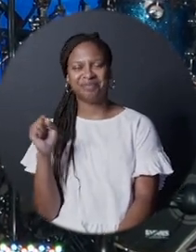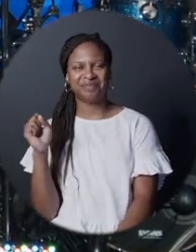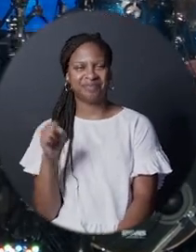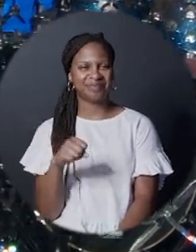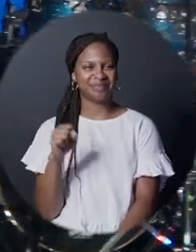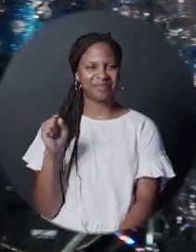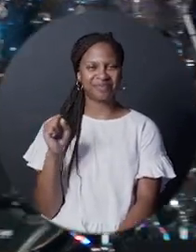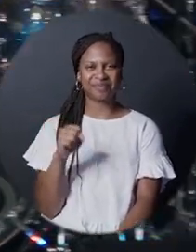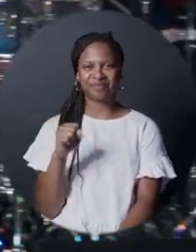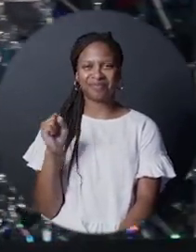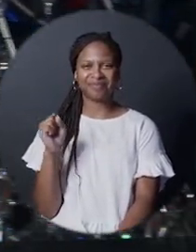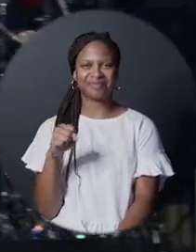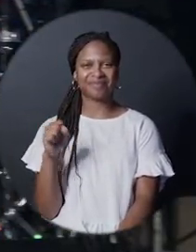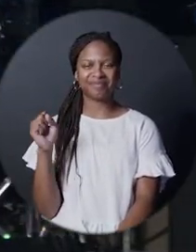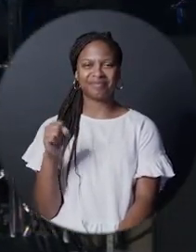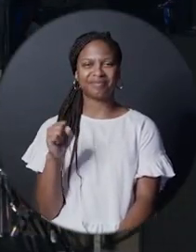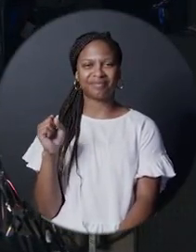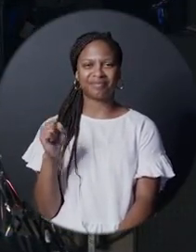Yes.